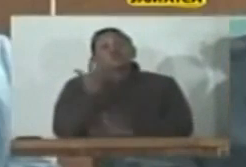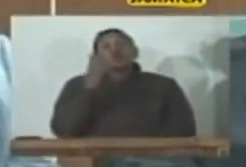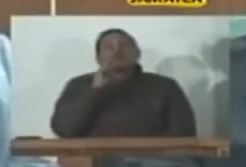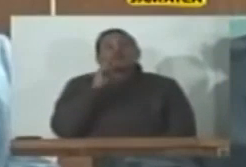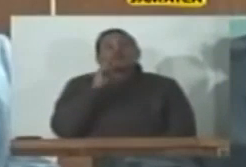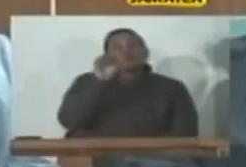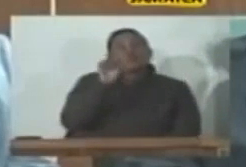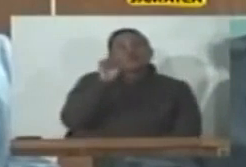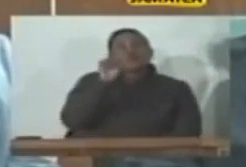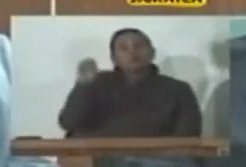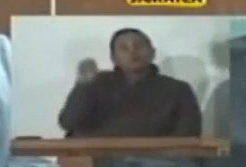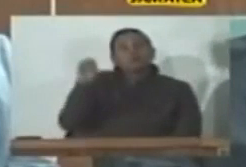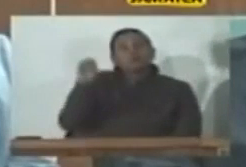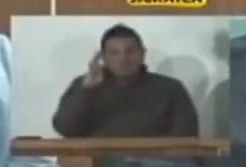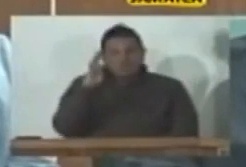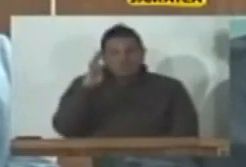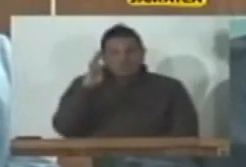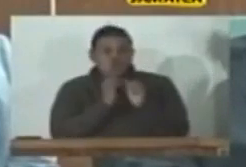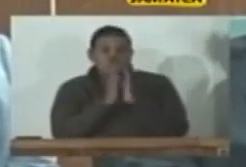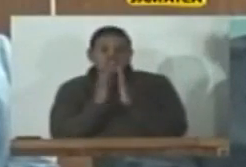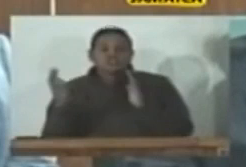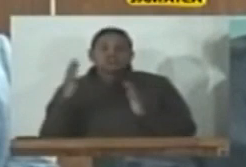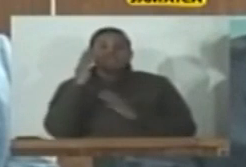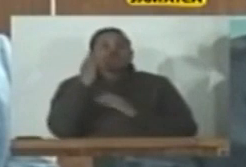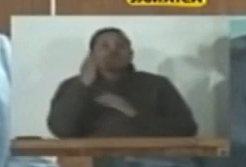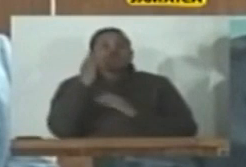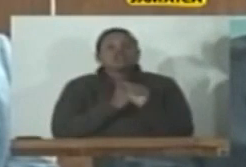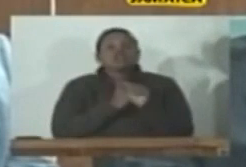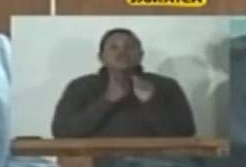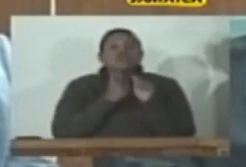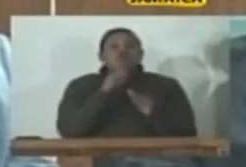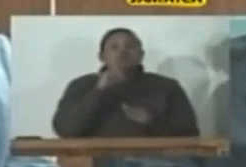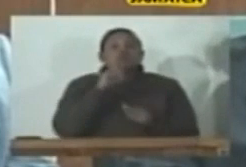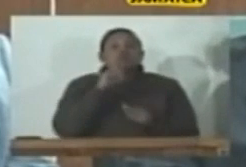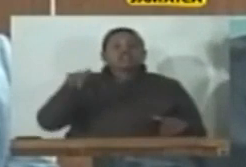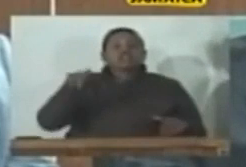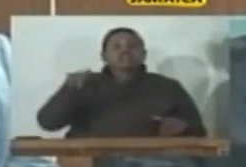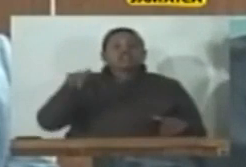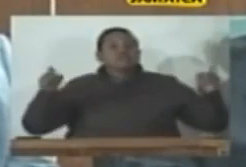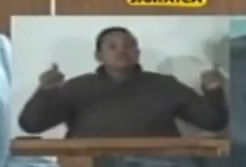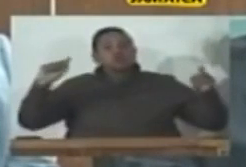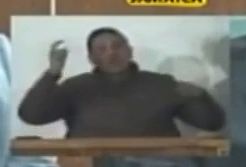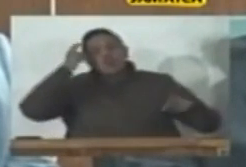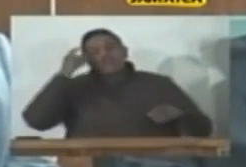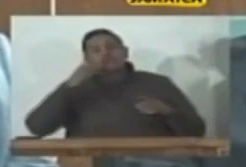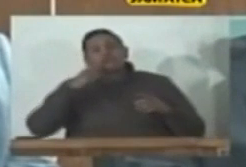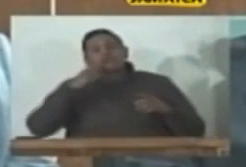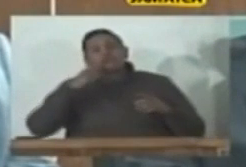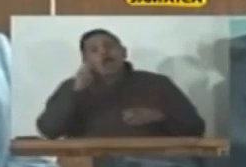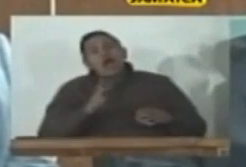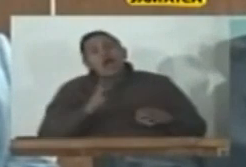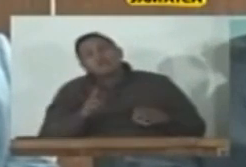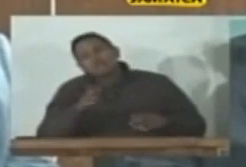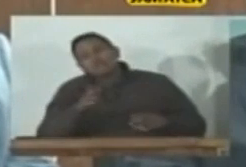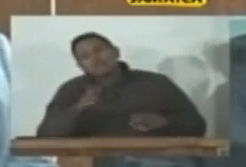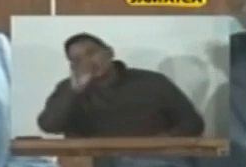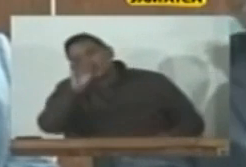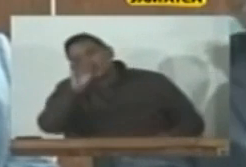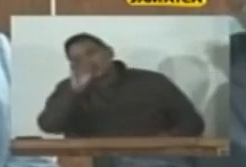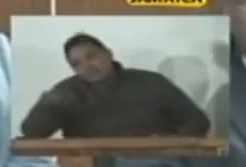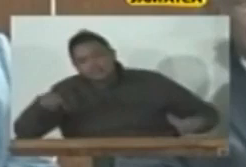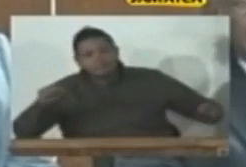JLP government, which took office in halfway through 2007. And the 4 years that followed under their government saw a